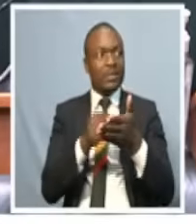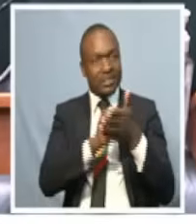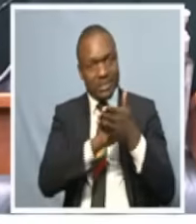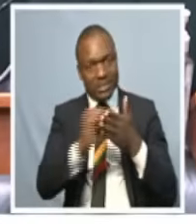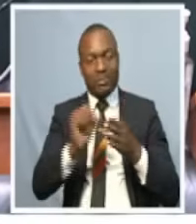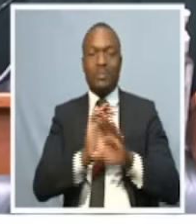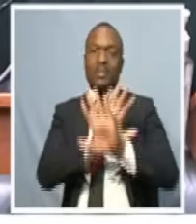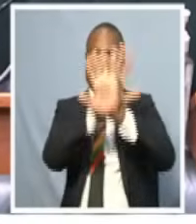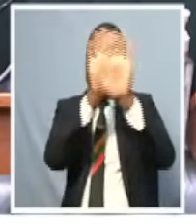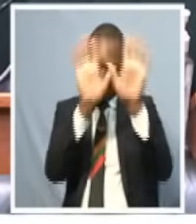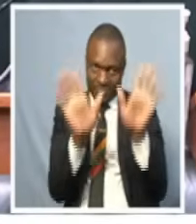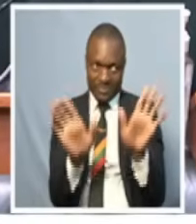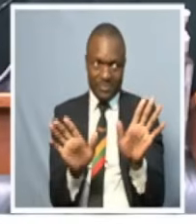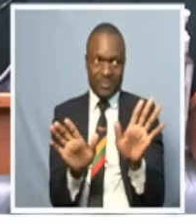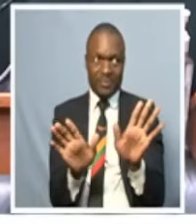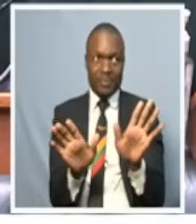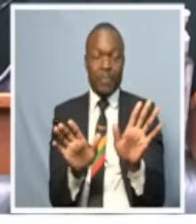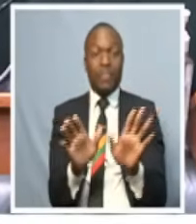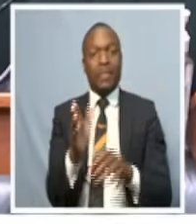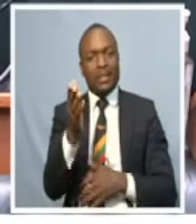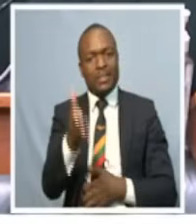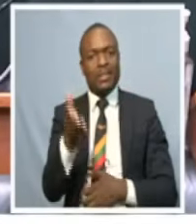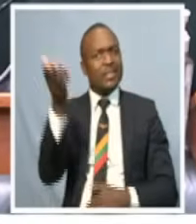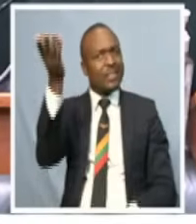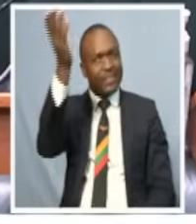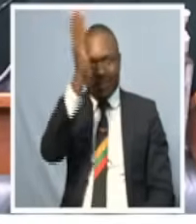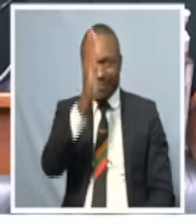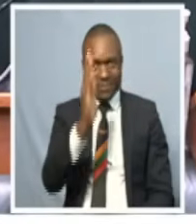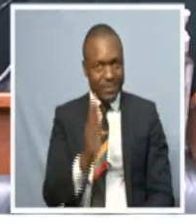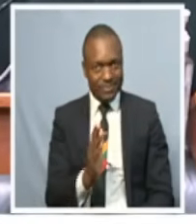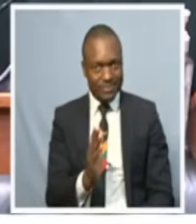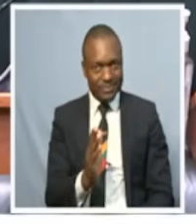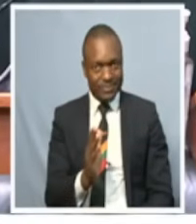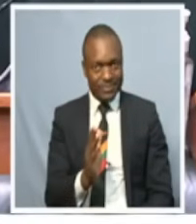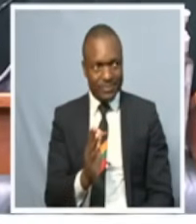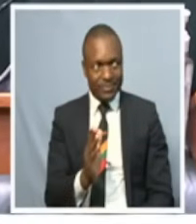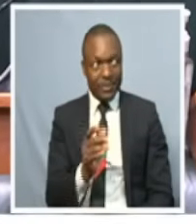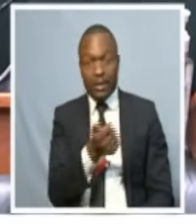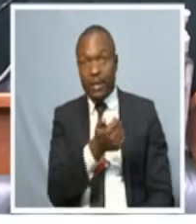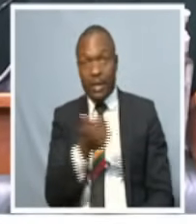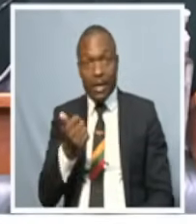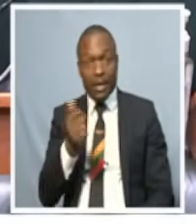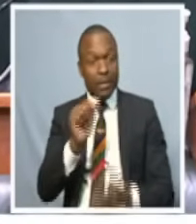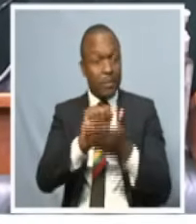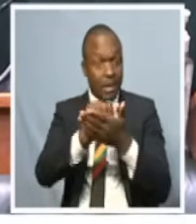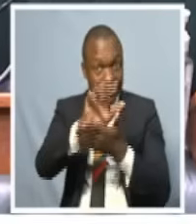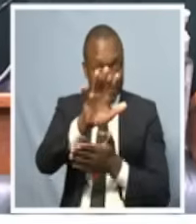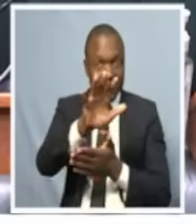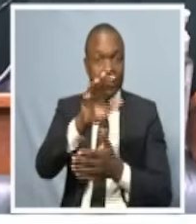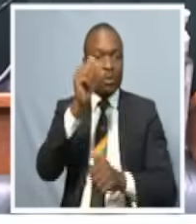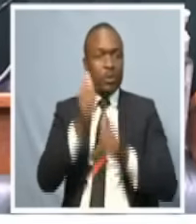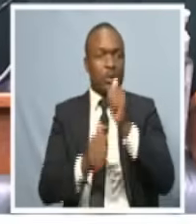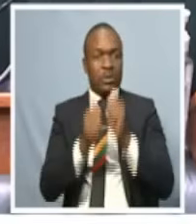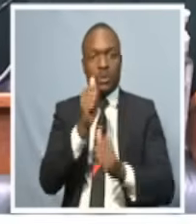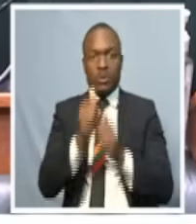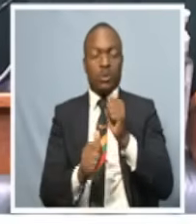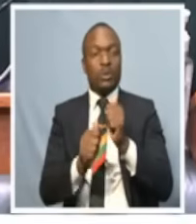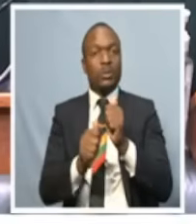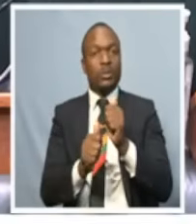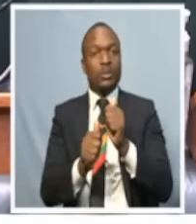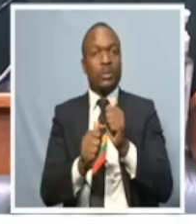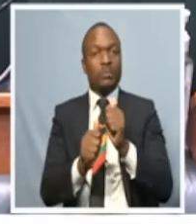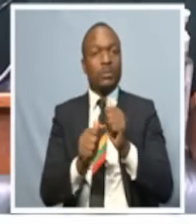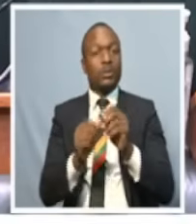clear. There has never been any advert which was